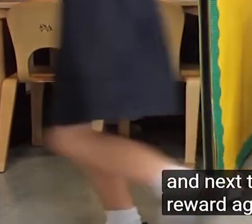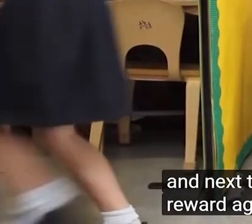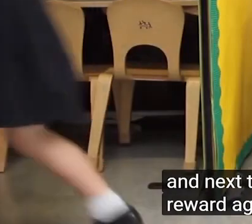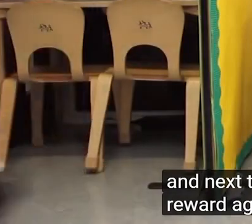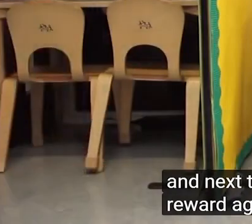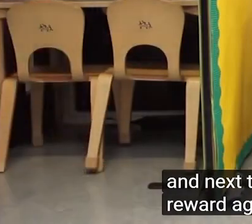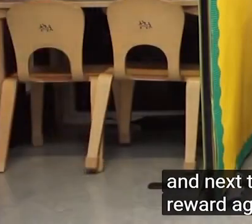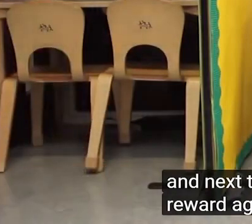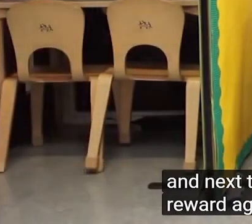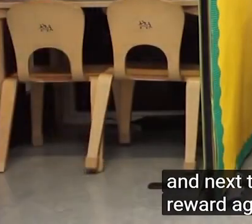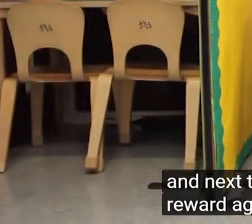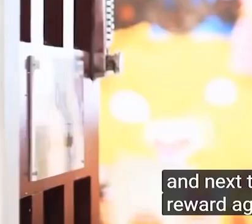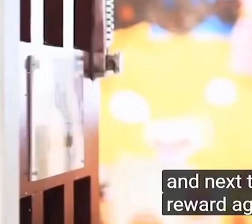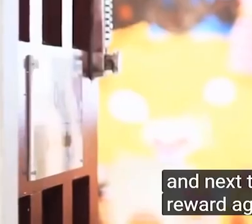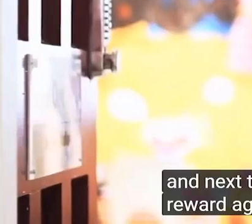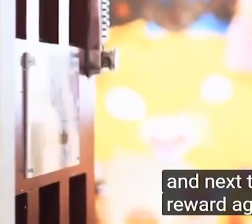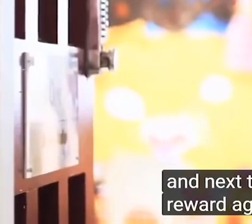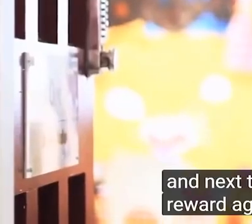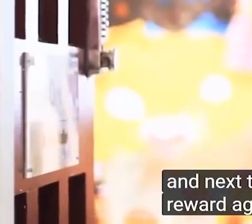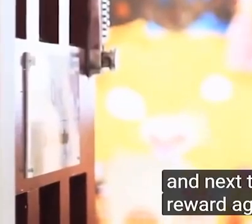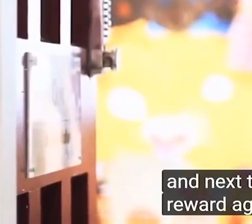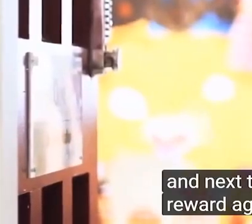again.